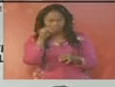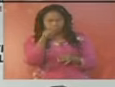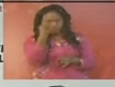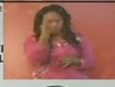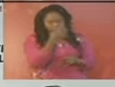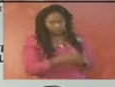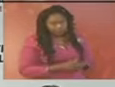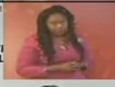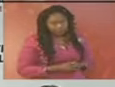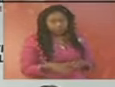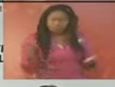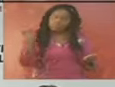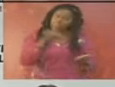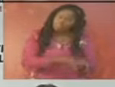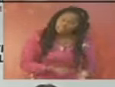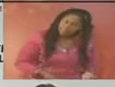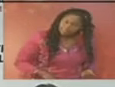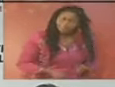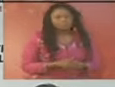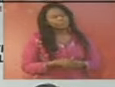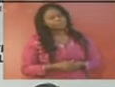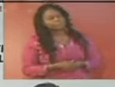Mr. Cummings.